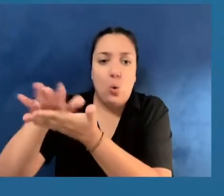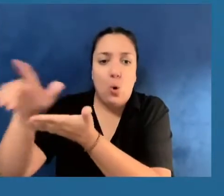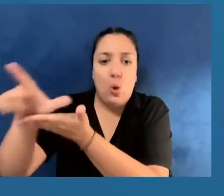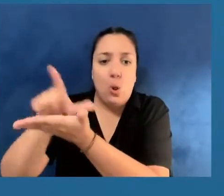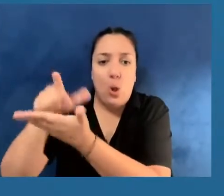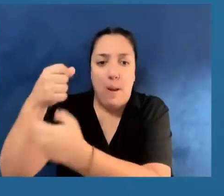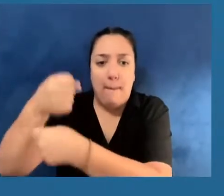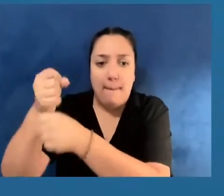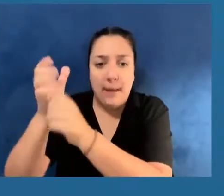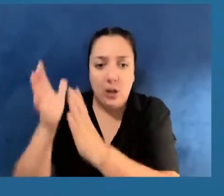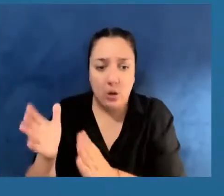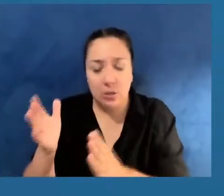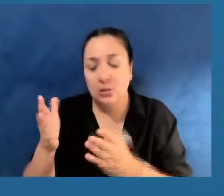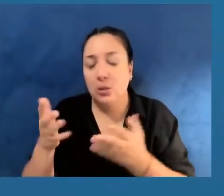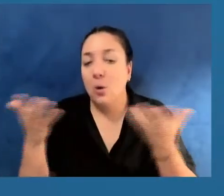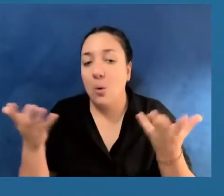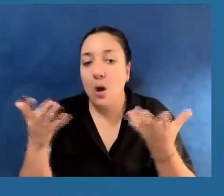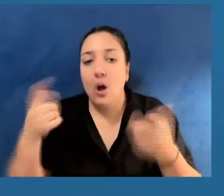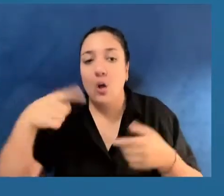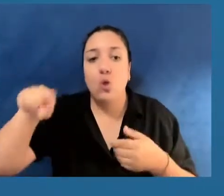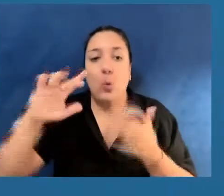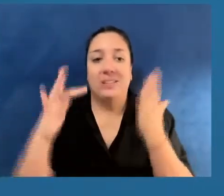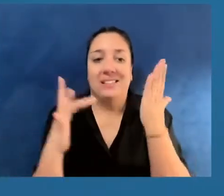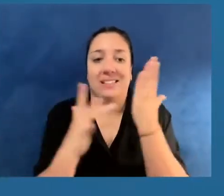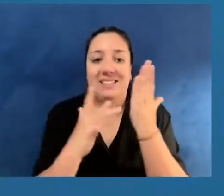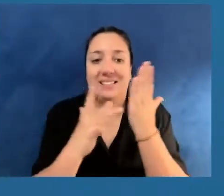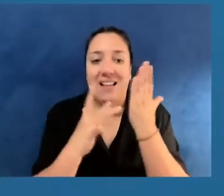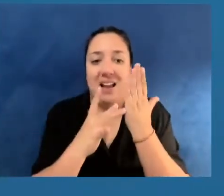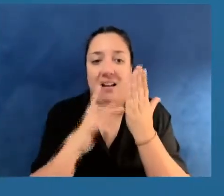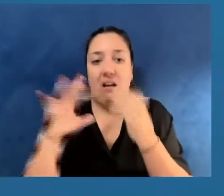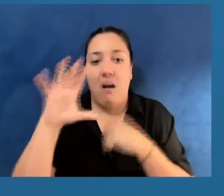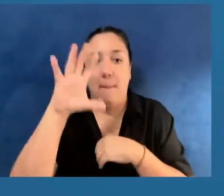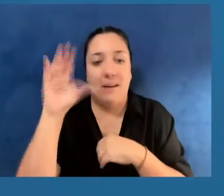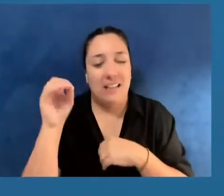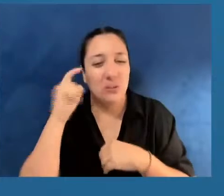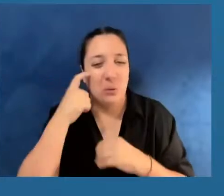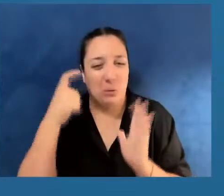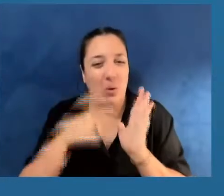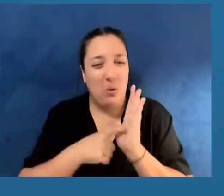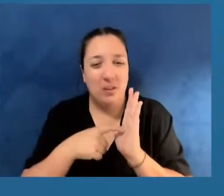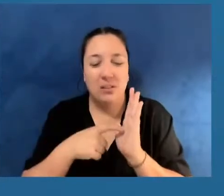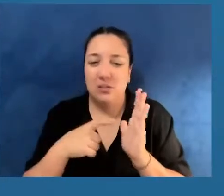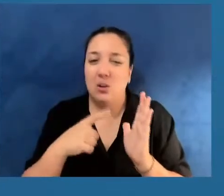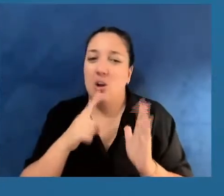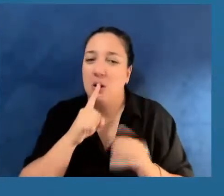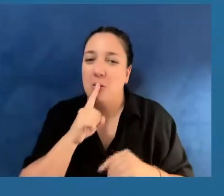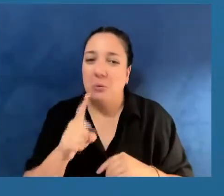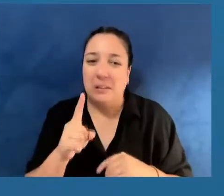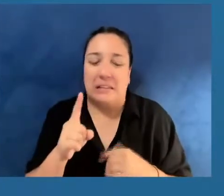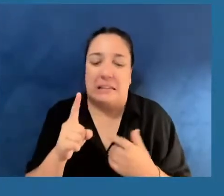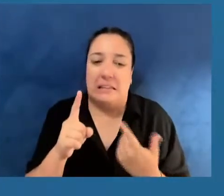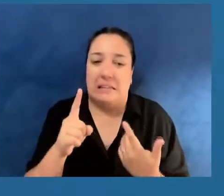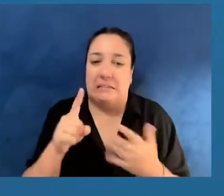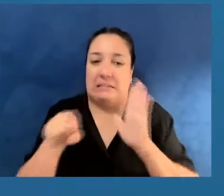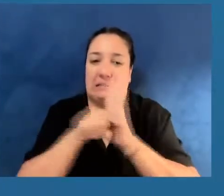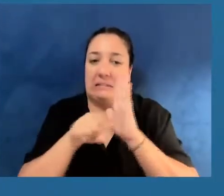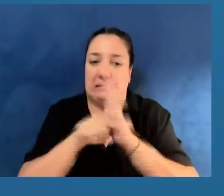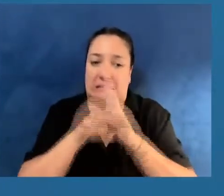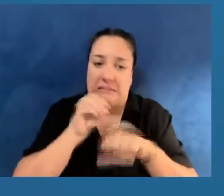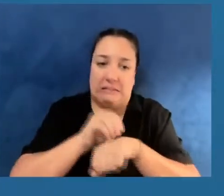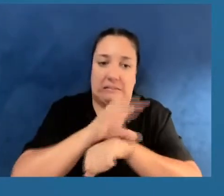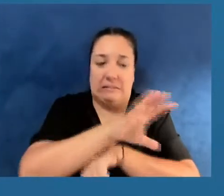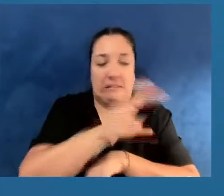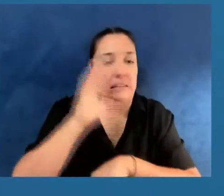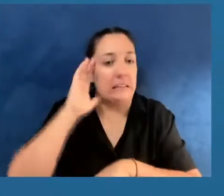there's such negative influence on our young people coming from addictive algorithms that